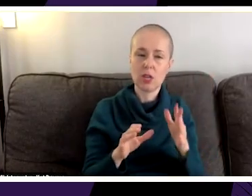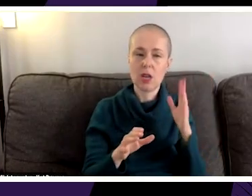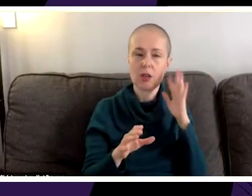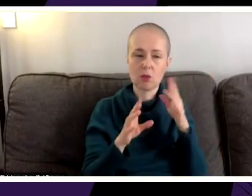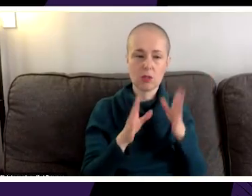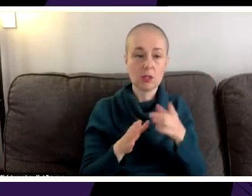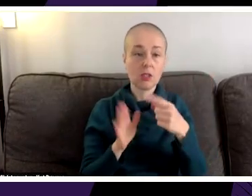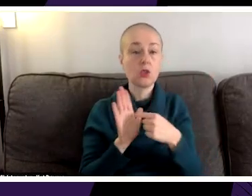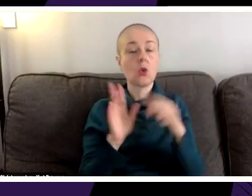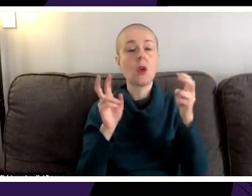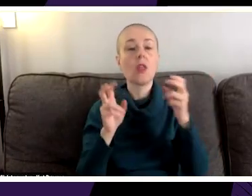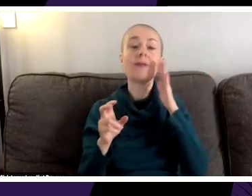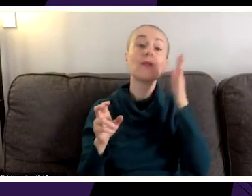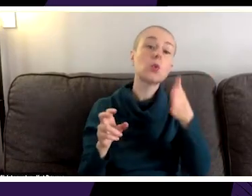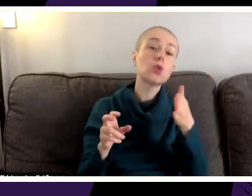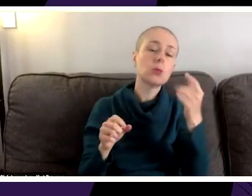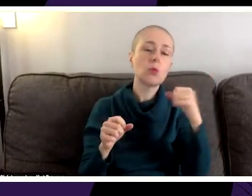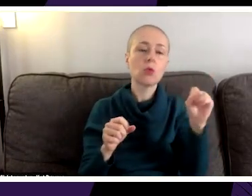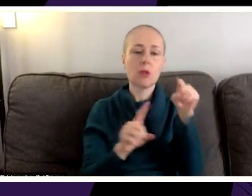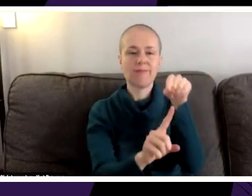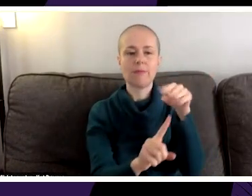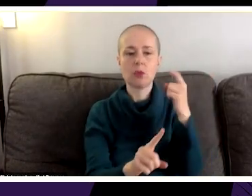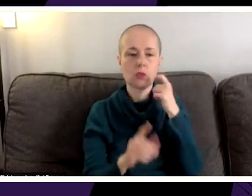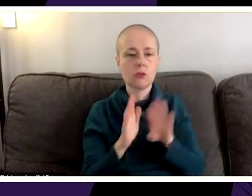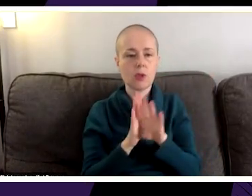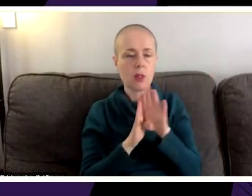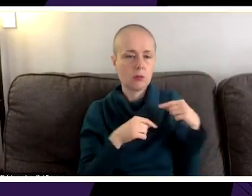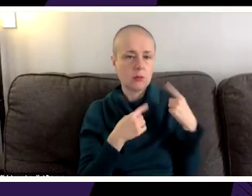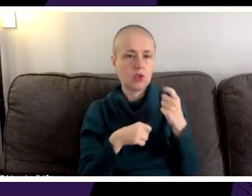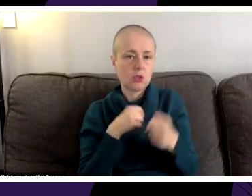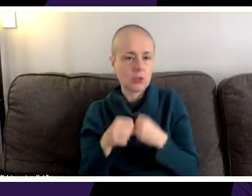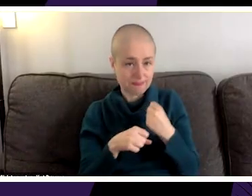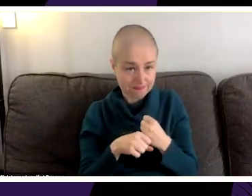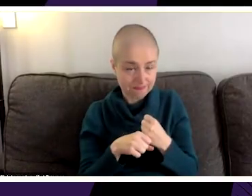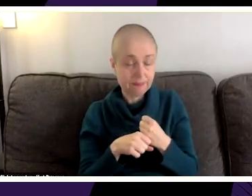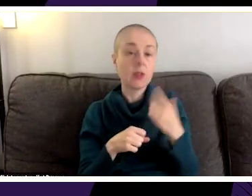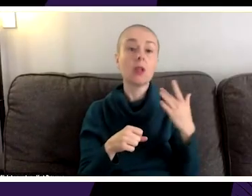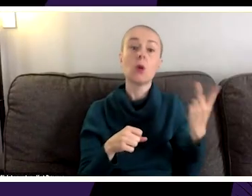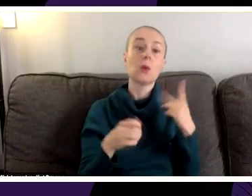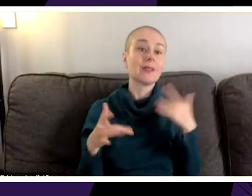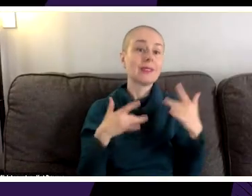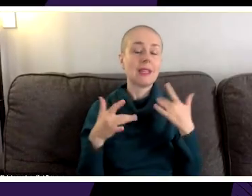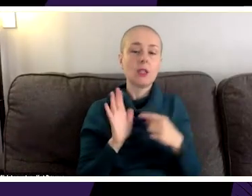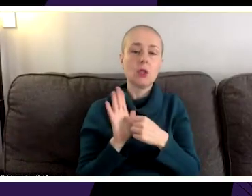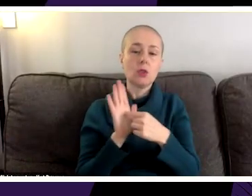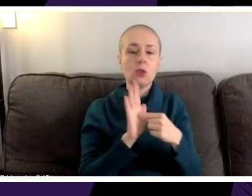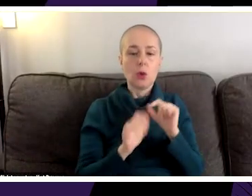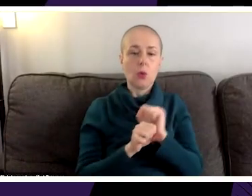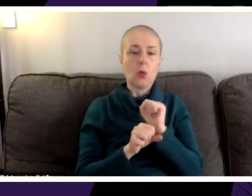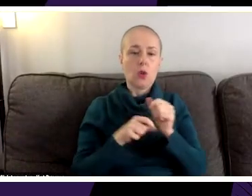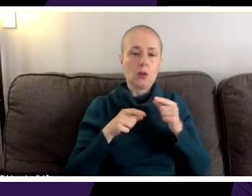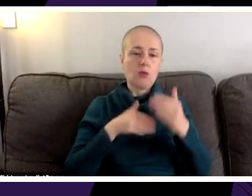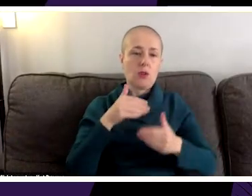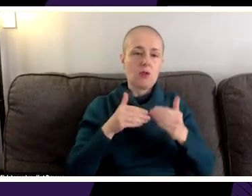Protest, which we began developing earlier this year. We're excited to share our work in progress with you.